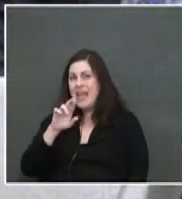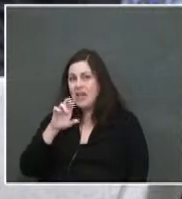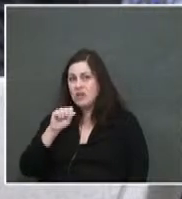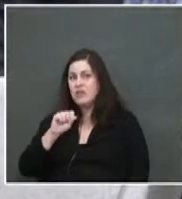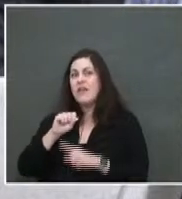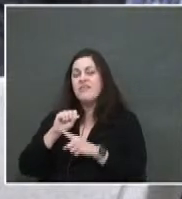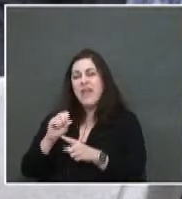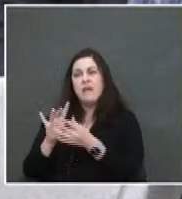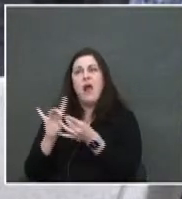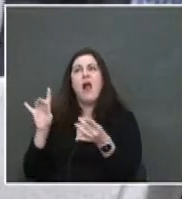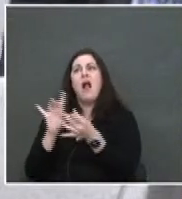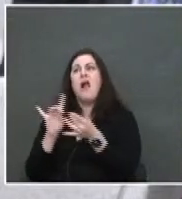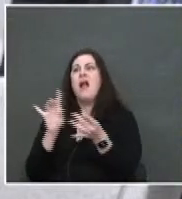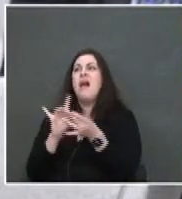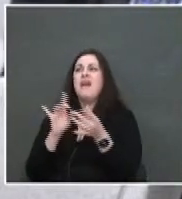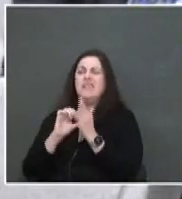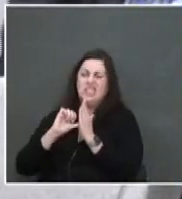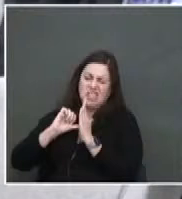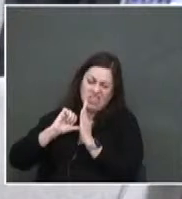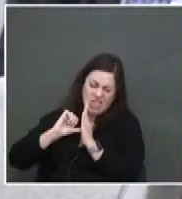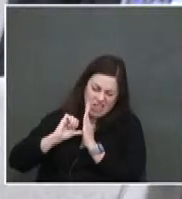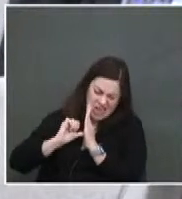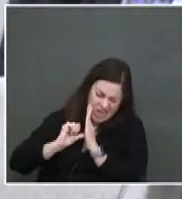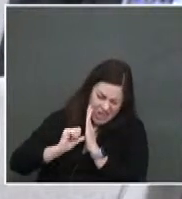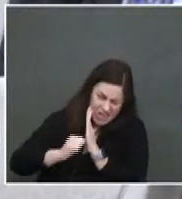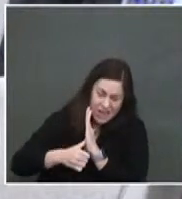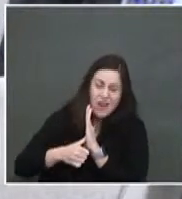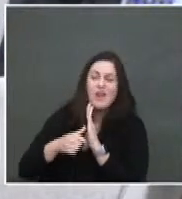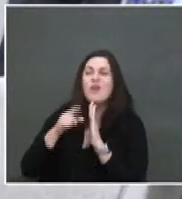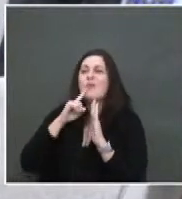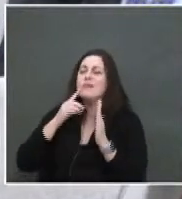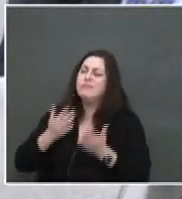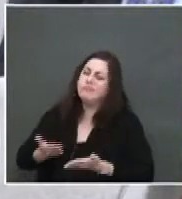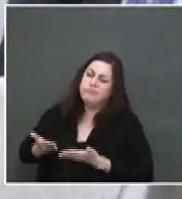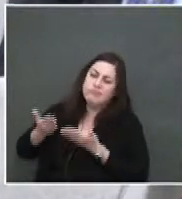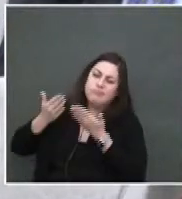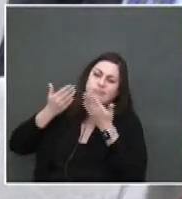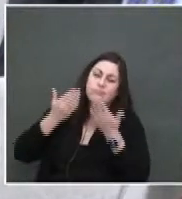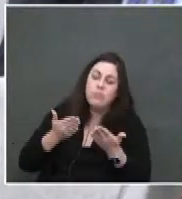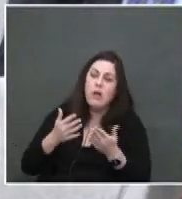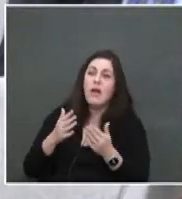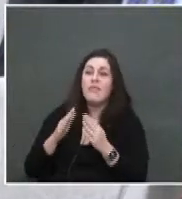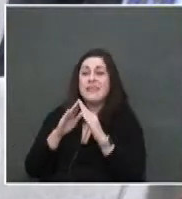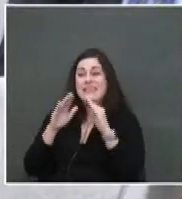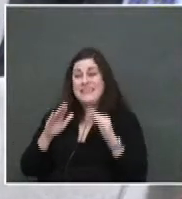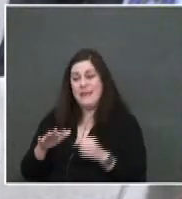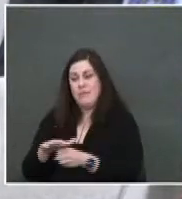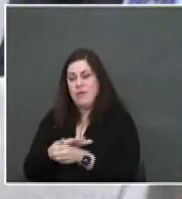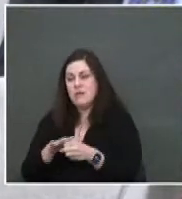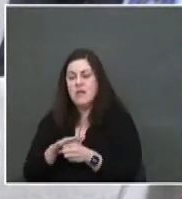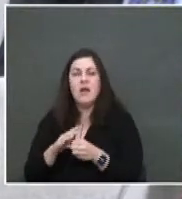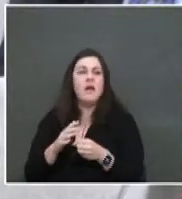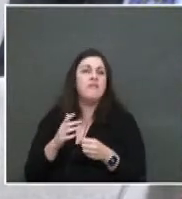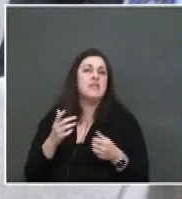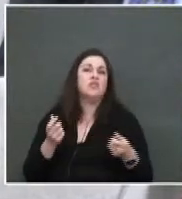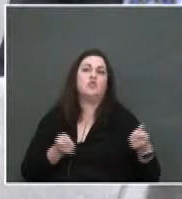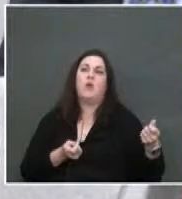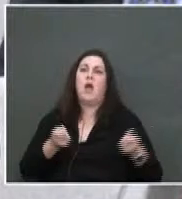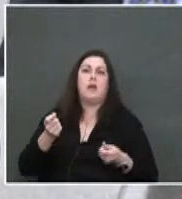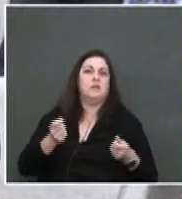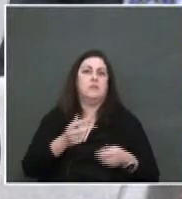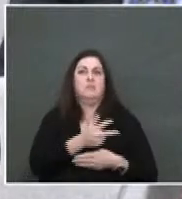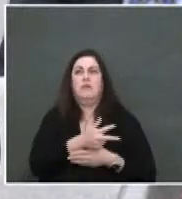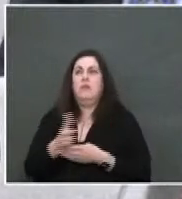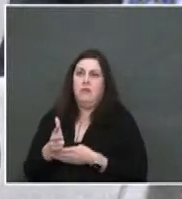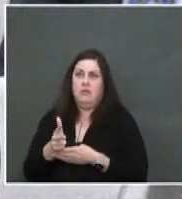of the squeakiest wheels in town, really trying to bring attention to the plight of neighborhoods, having these trucks near them, and the plight